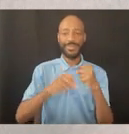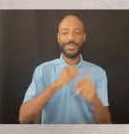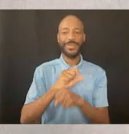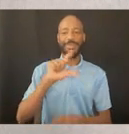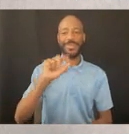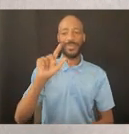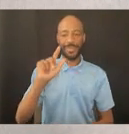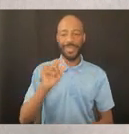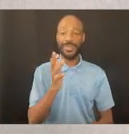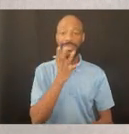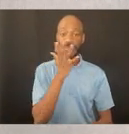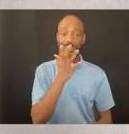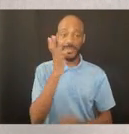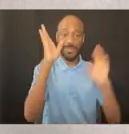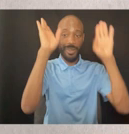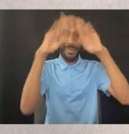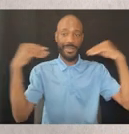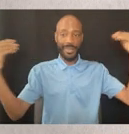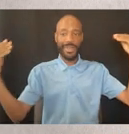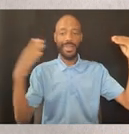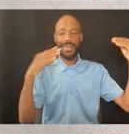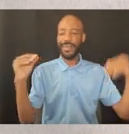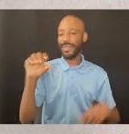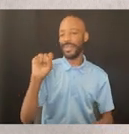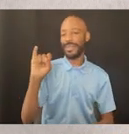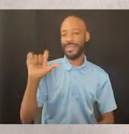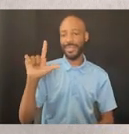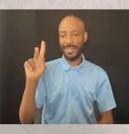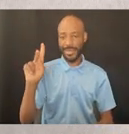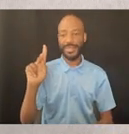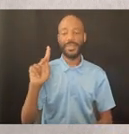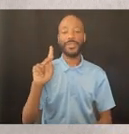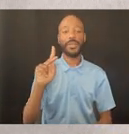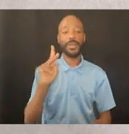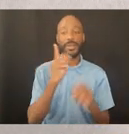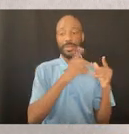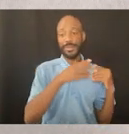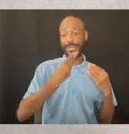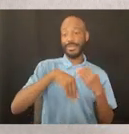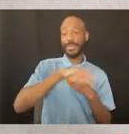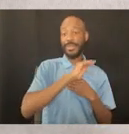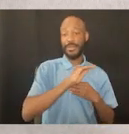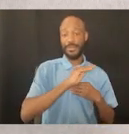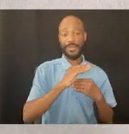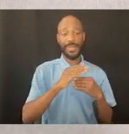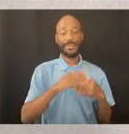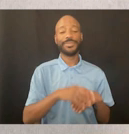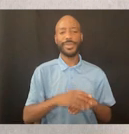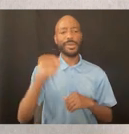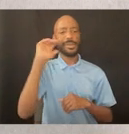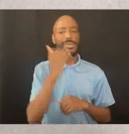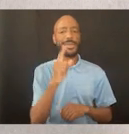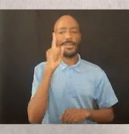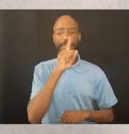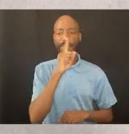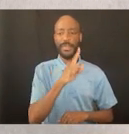2023. The straw hat and silk scarf, and it looks like a bunch of false flowers behind the